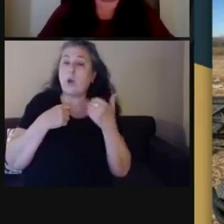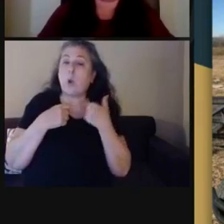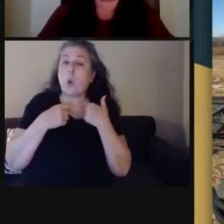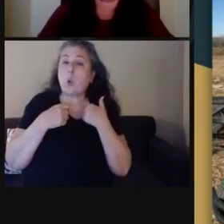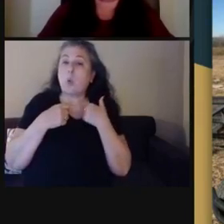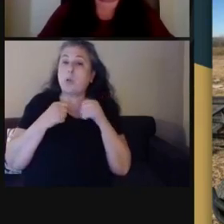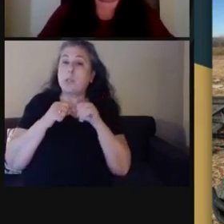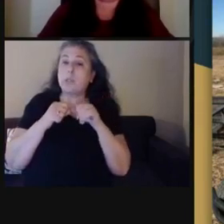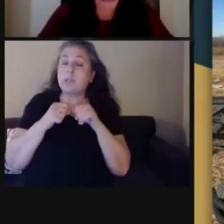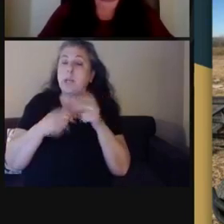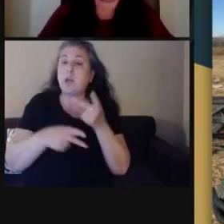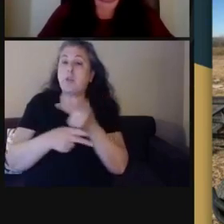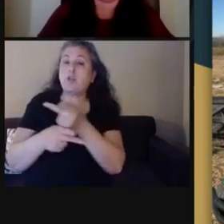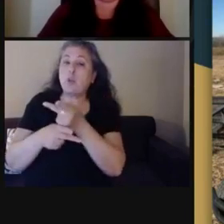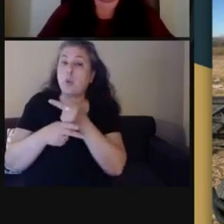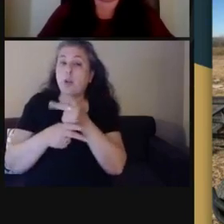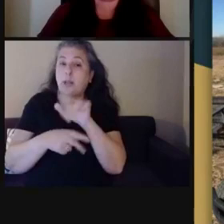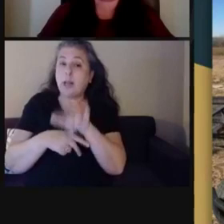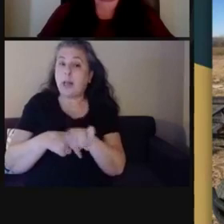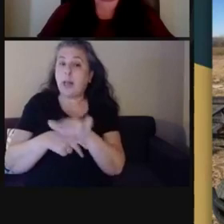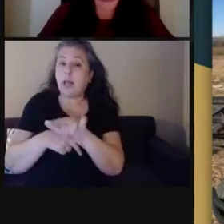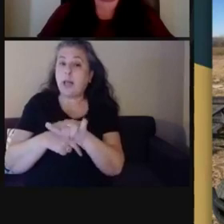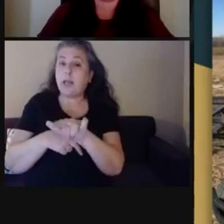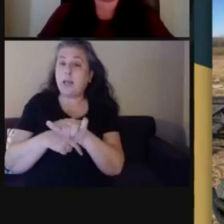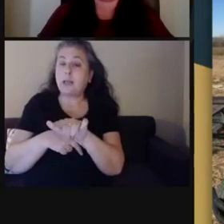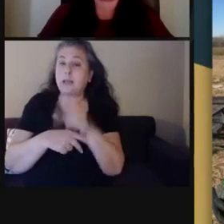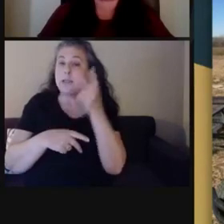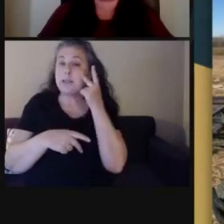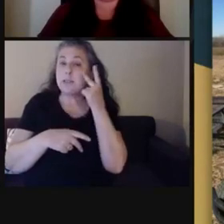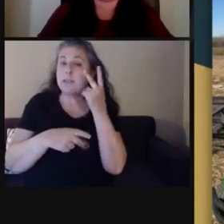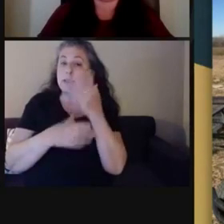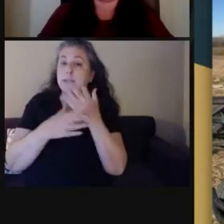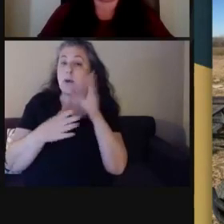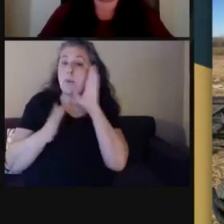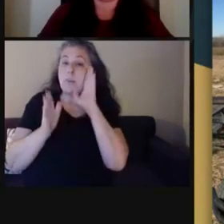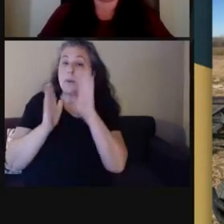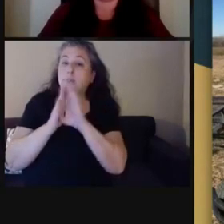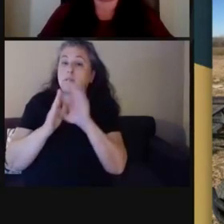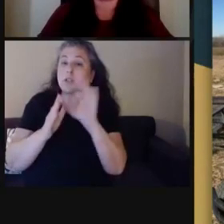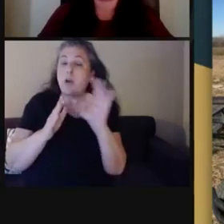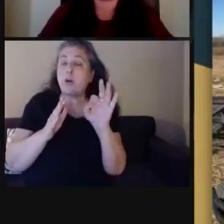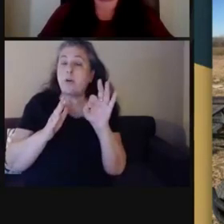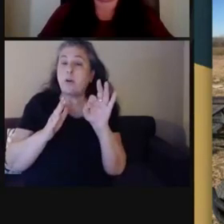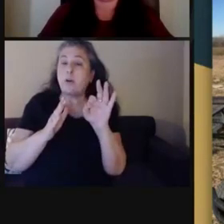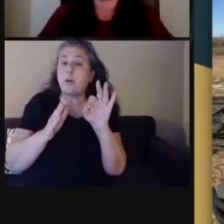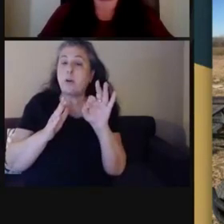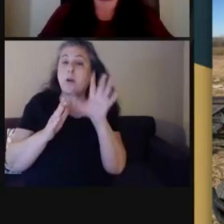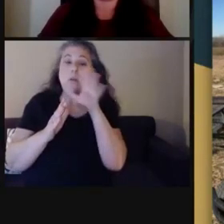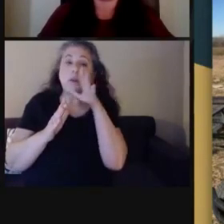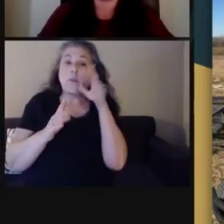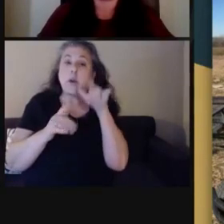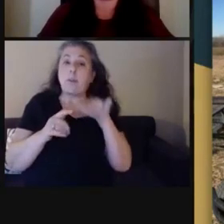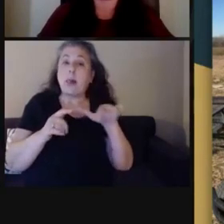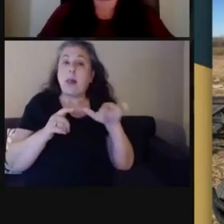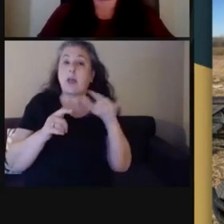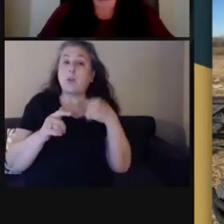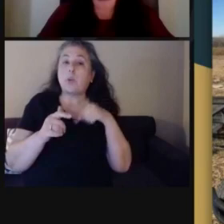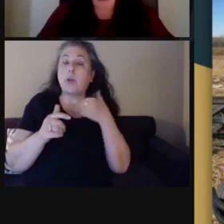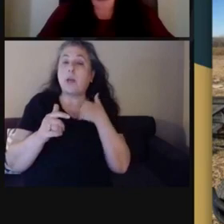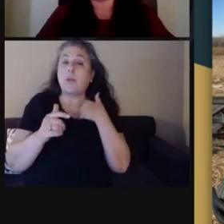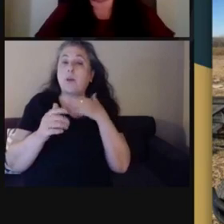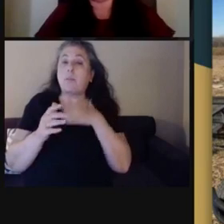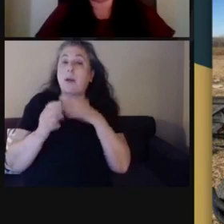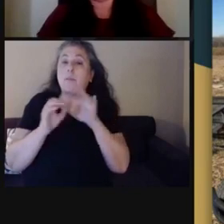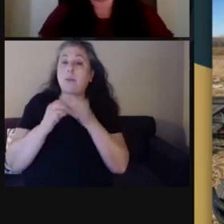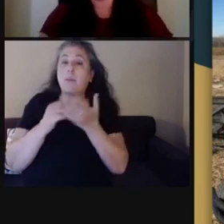still stewarding the land. You're seeing some pictures of the farmland that we have and my family